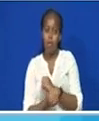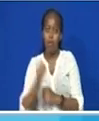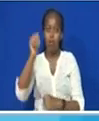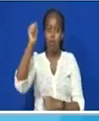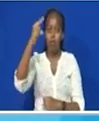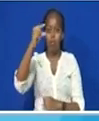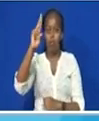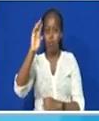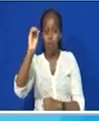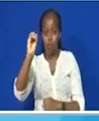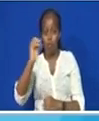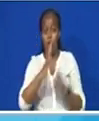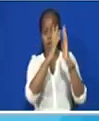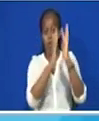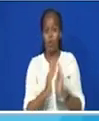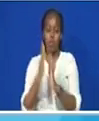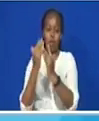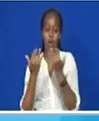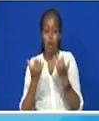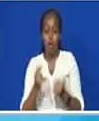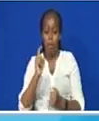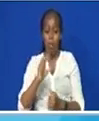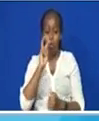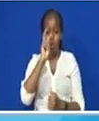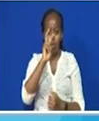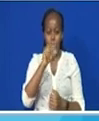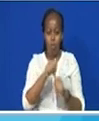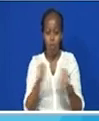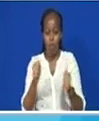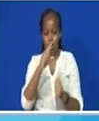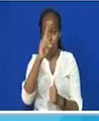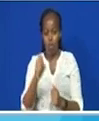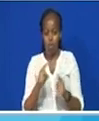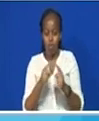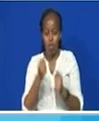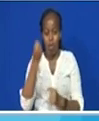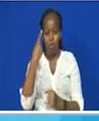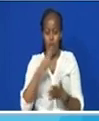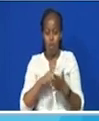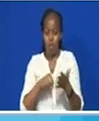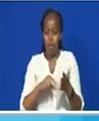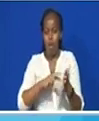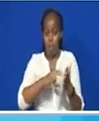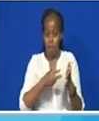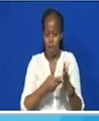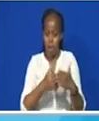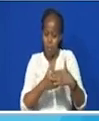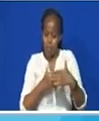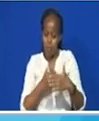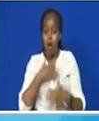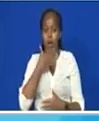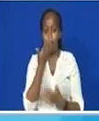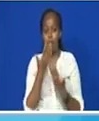agroforestry. So we have to look at this question to understand what it means first before answering